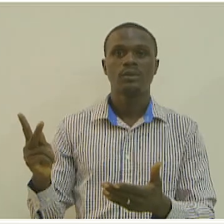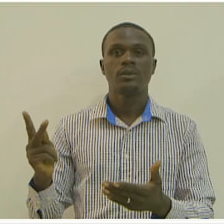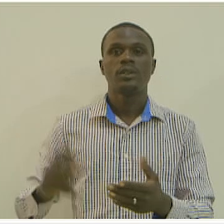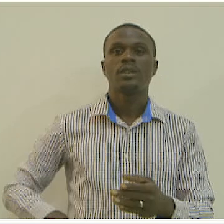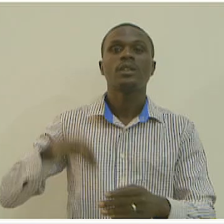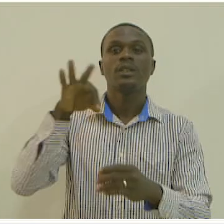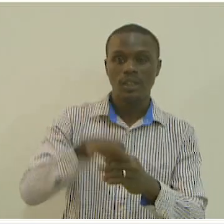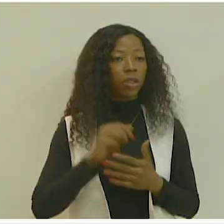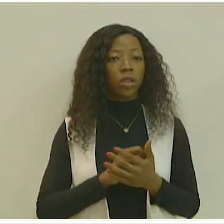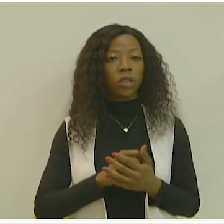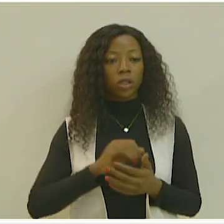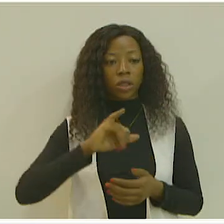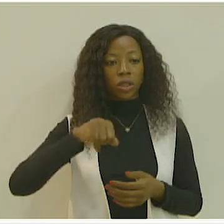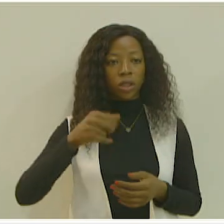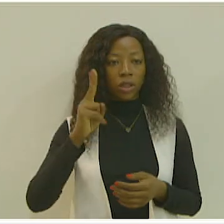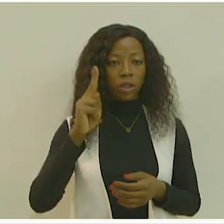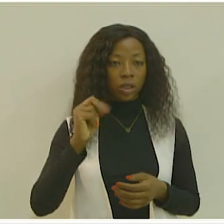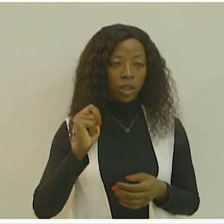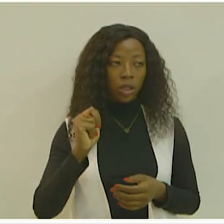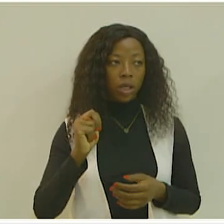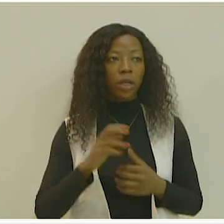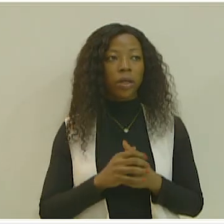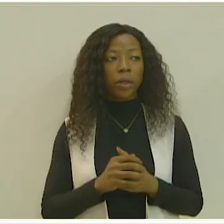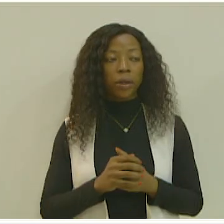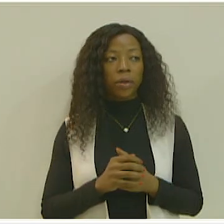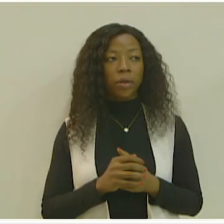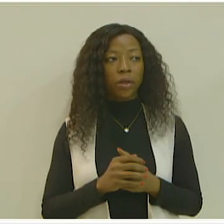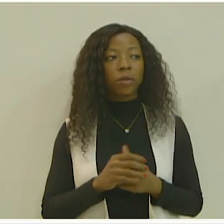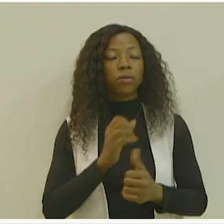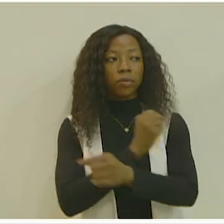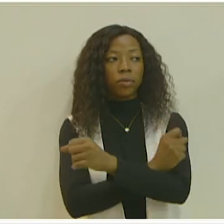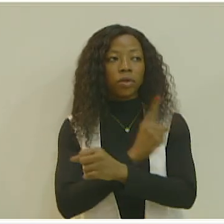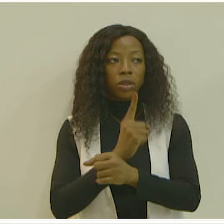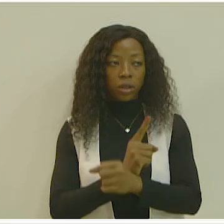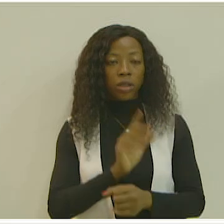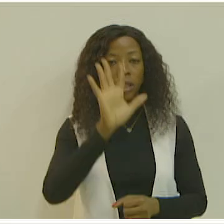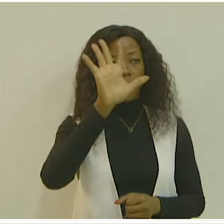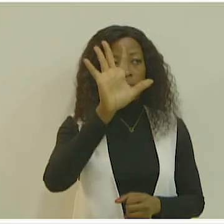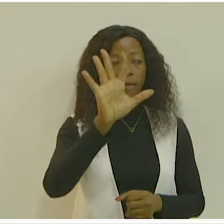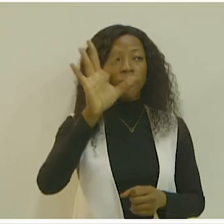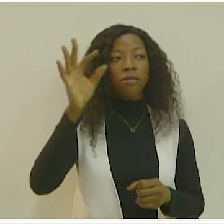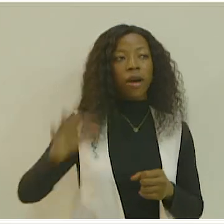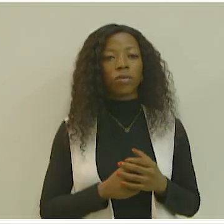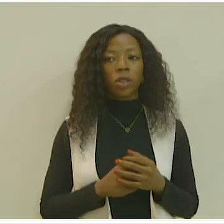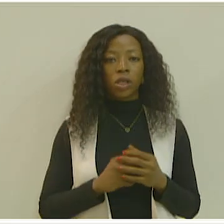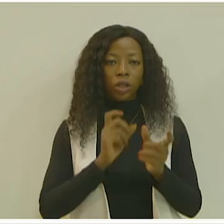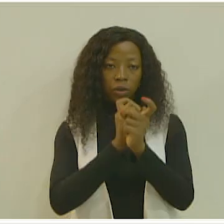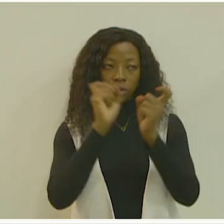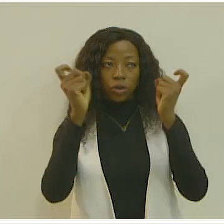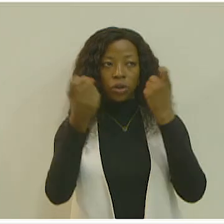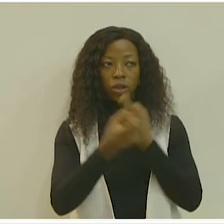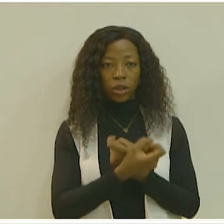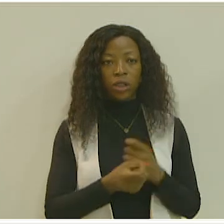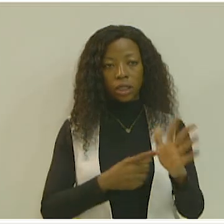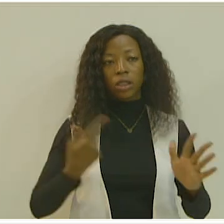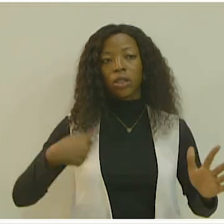best practice. On 24th of June 2023, Salon do number 5 election after the war. This now until